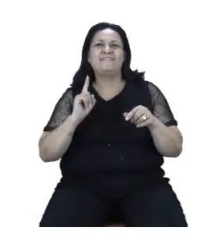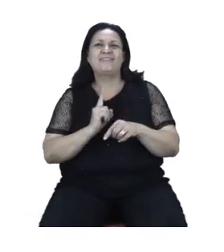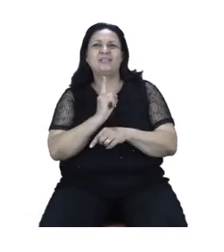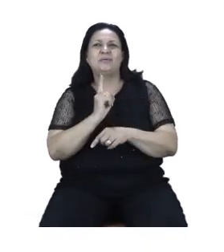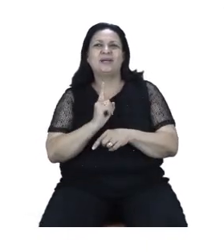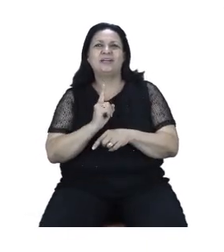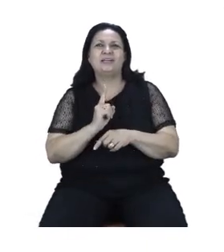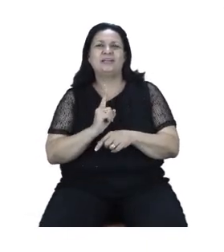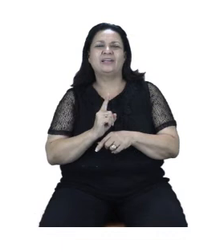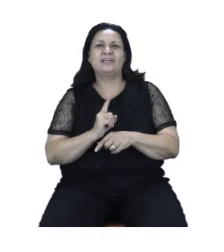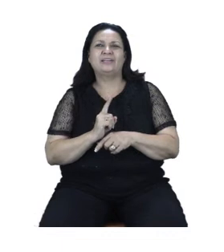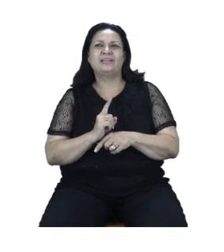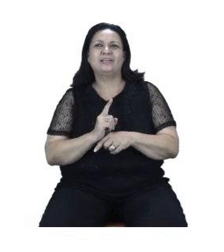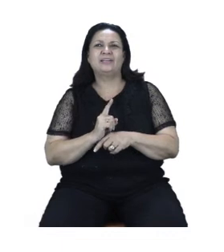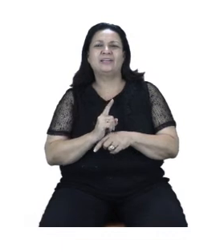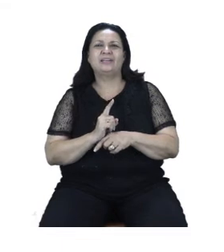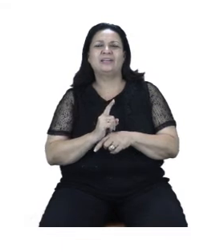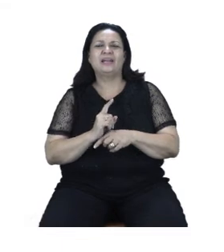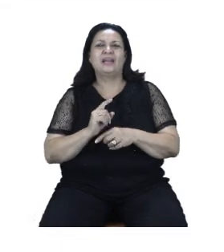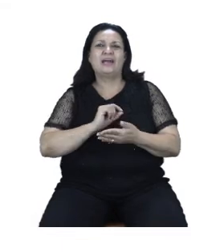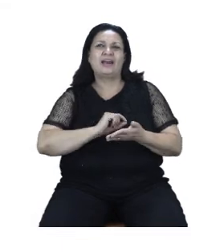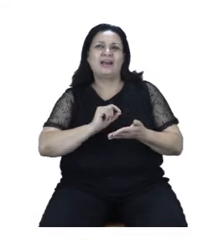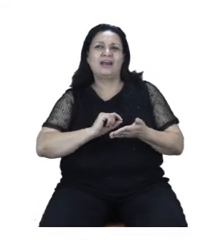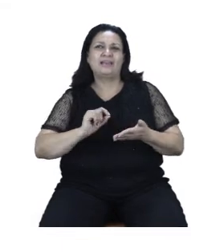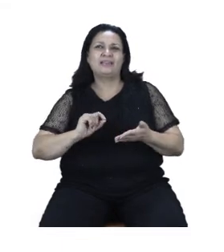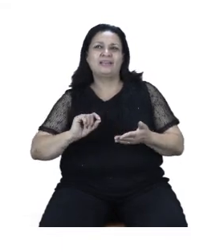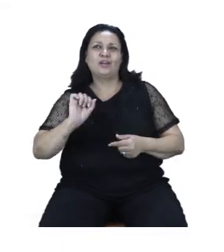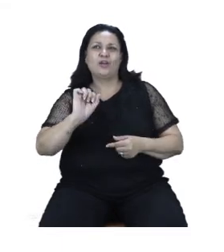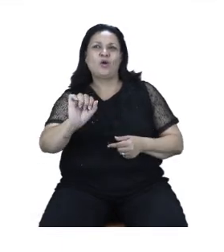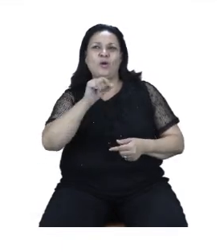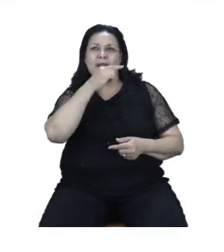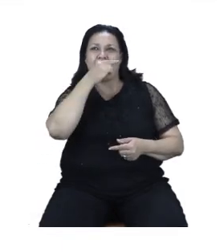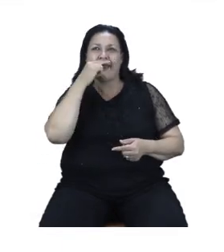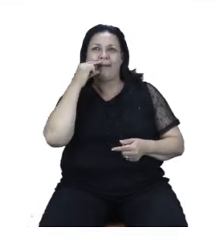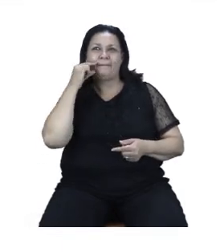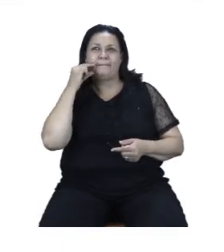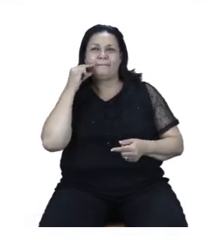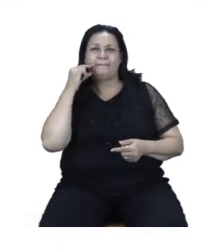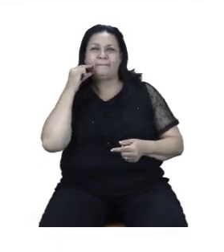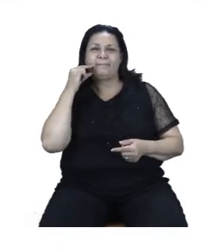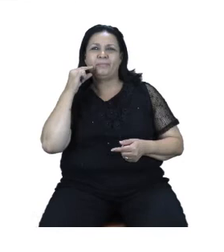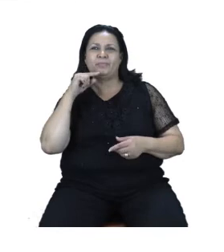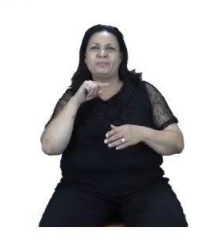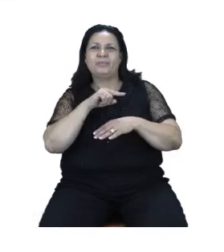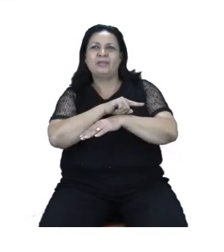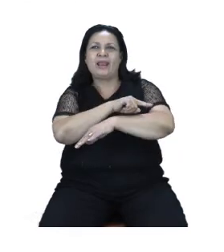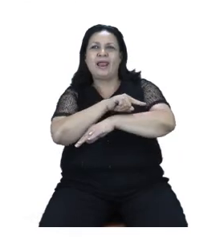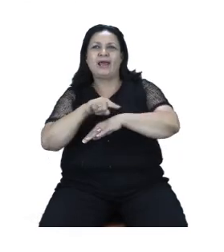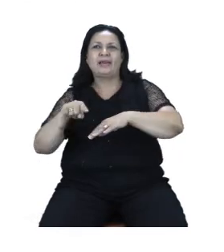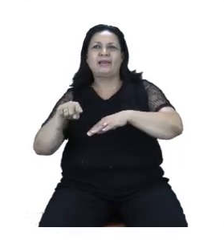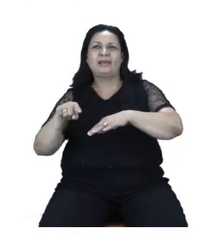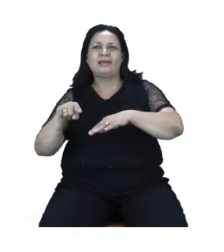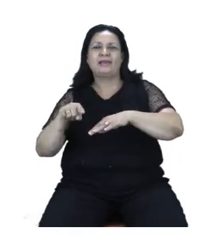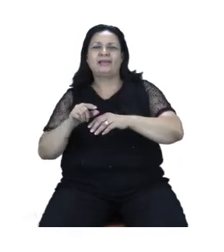like you to do is to write your name on the line. So you are going to